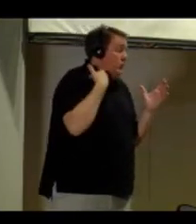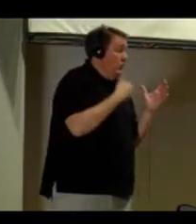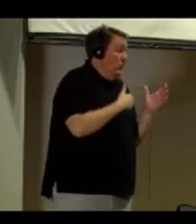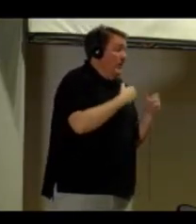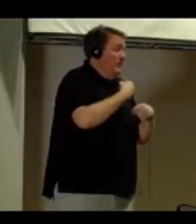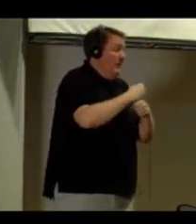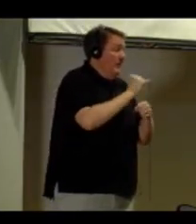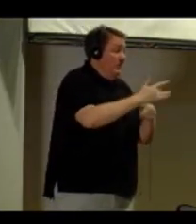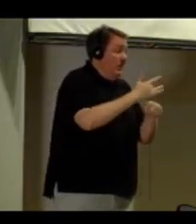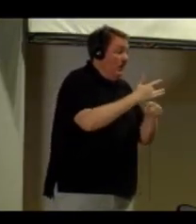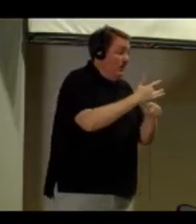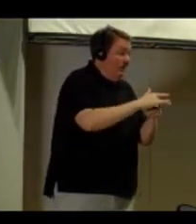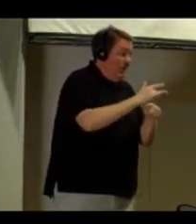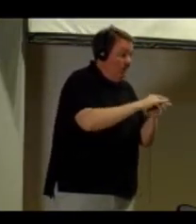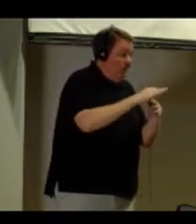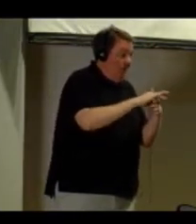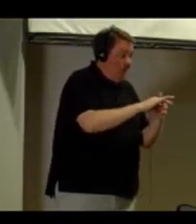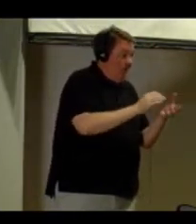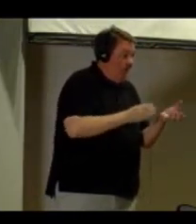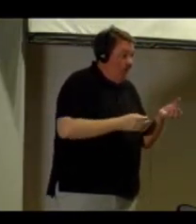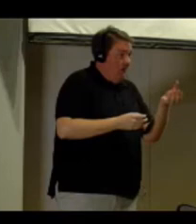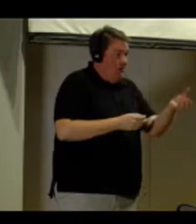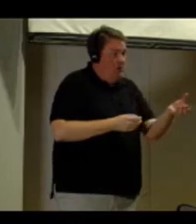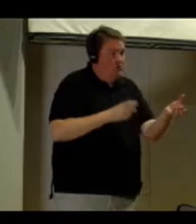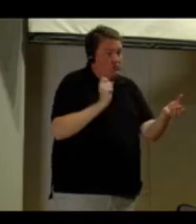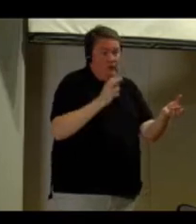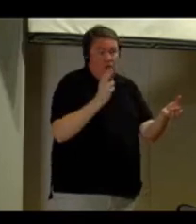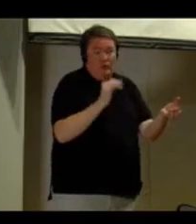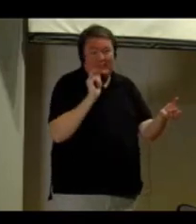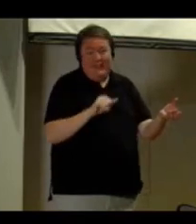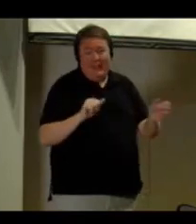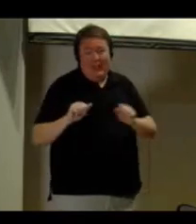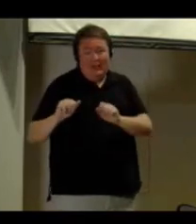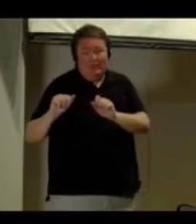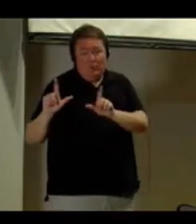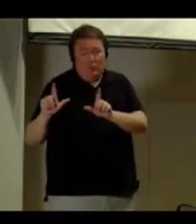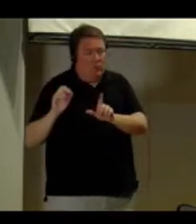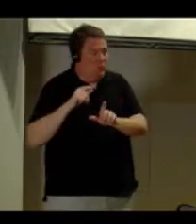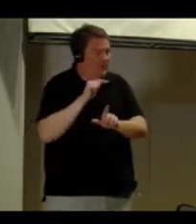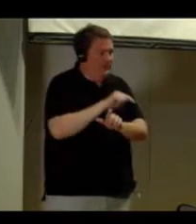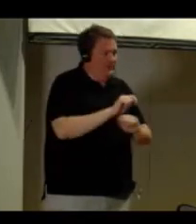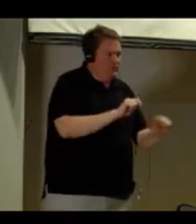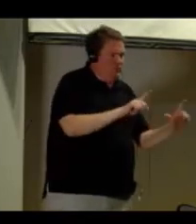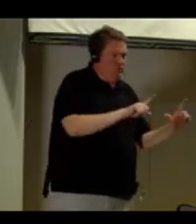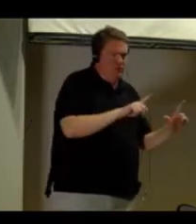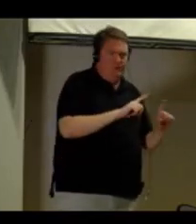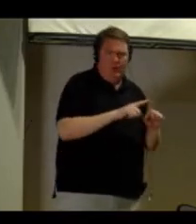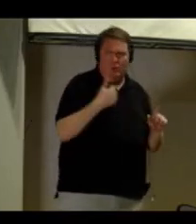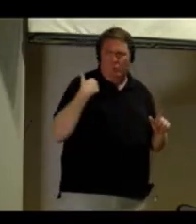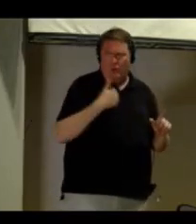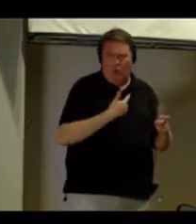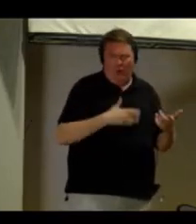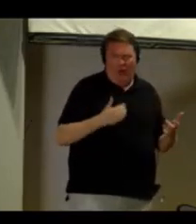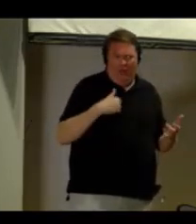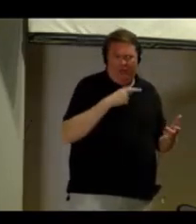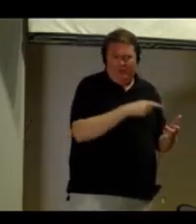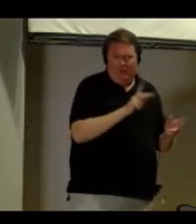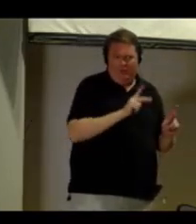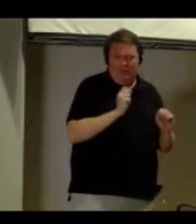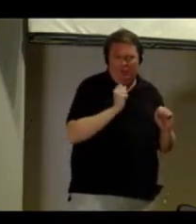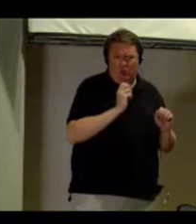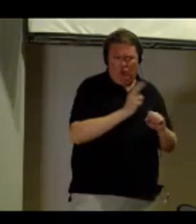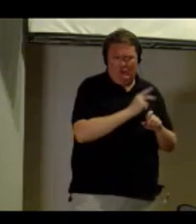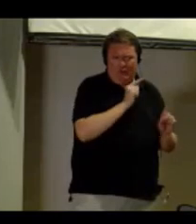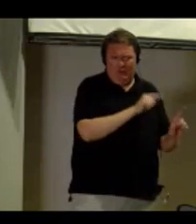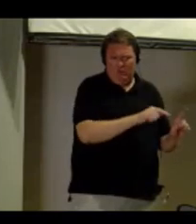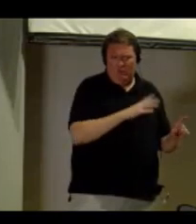content available, and should we put it through an alternative portal? Well, why would we do that when we already have a great portal that people are using that's linking